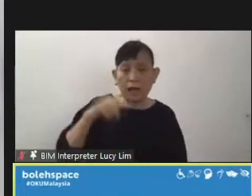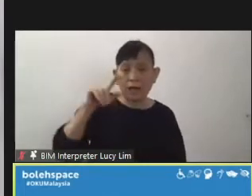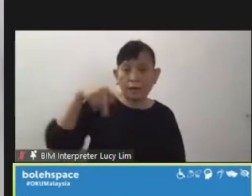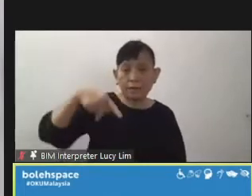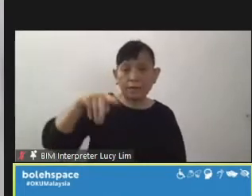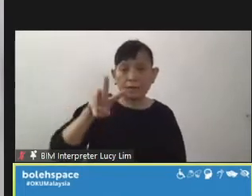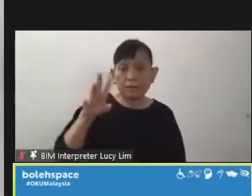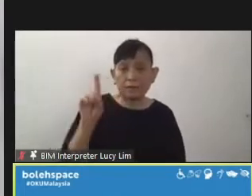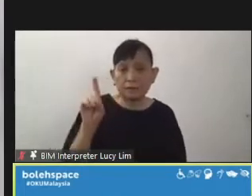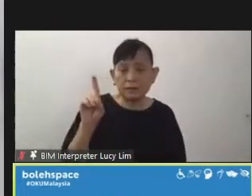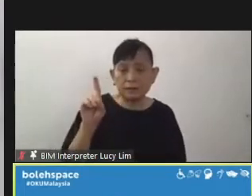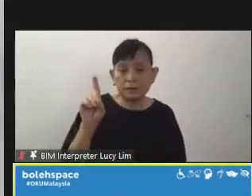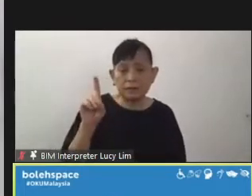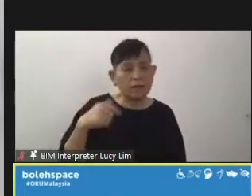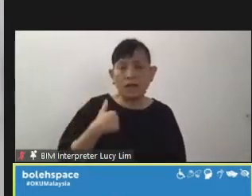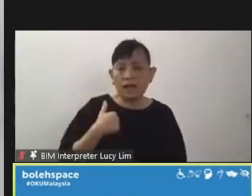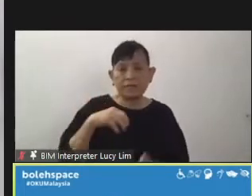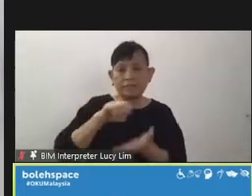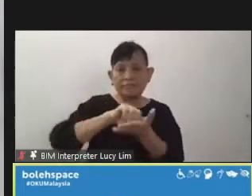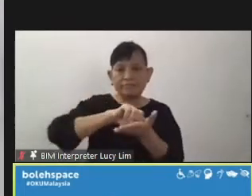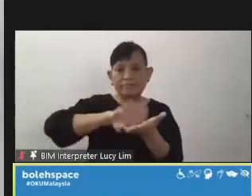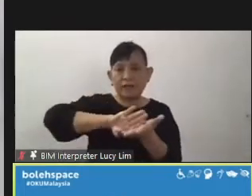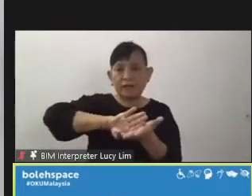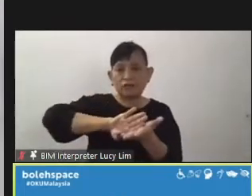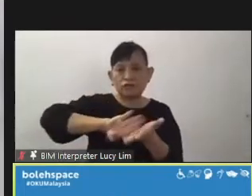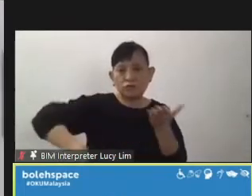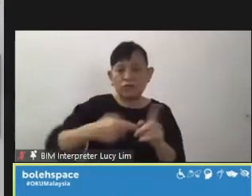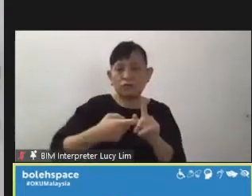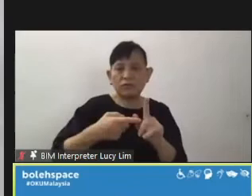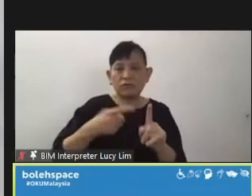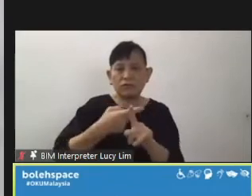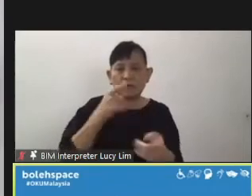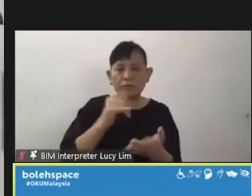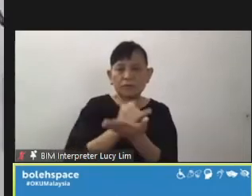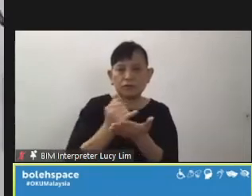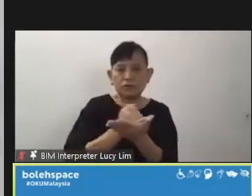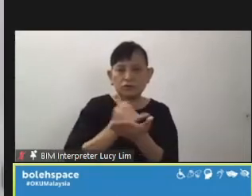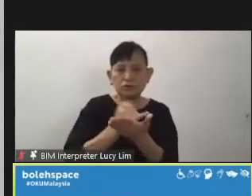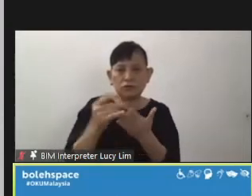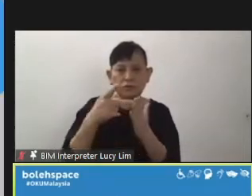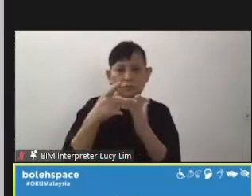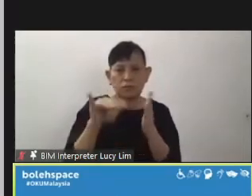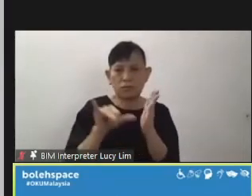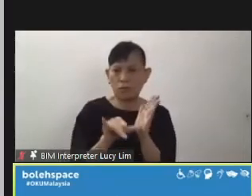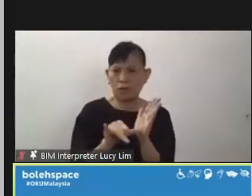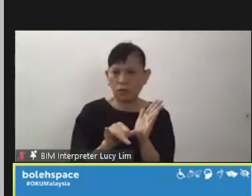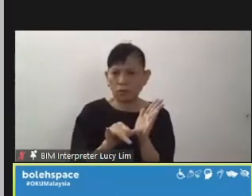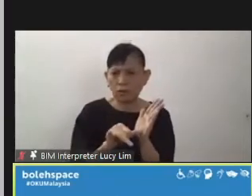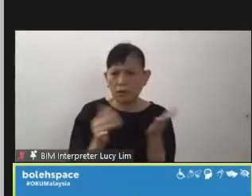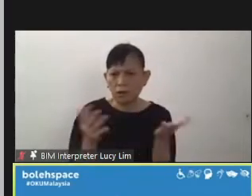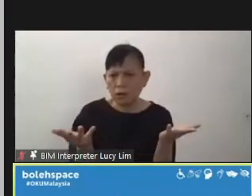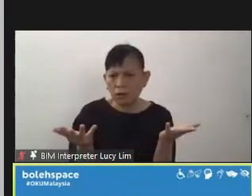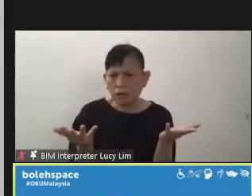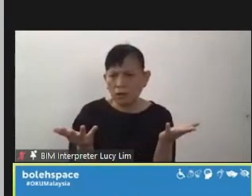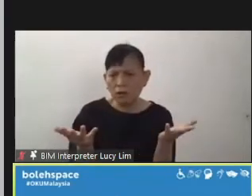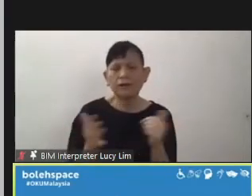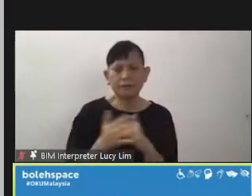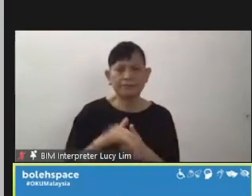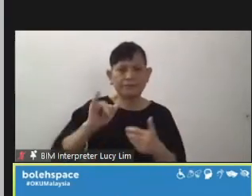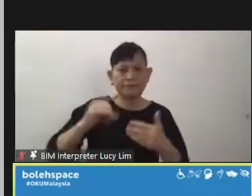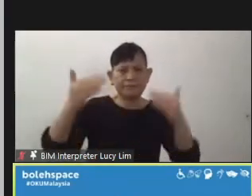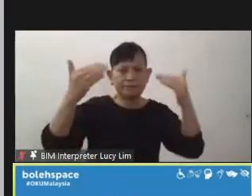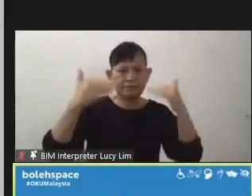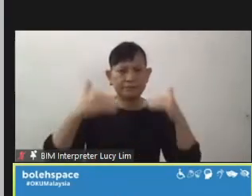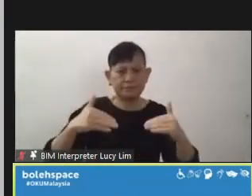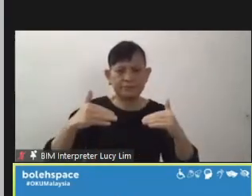I am excluded from the insurance policy. Okay, next is